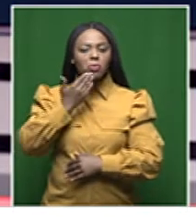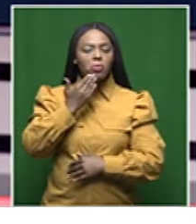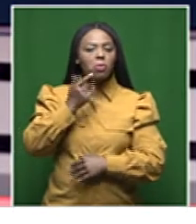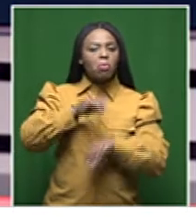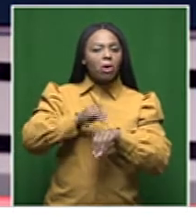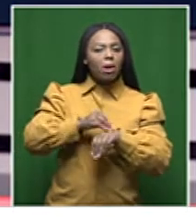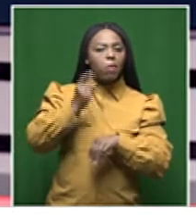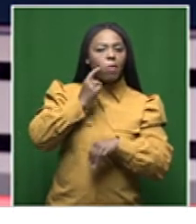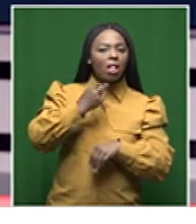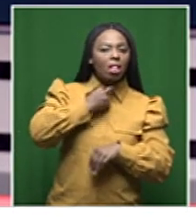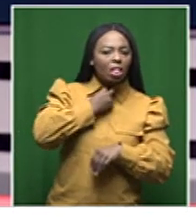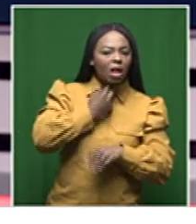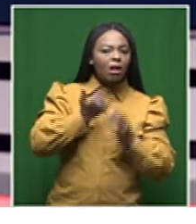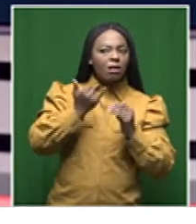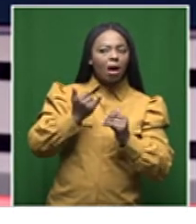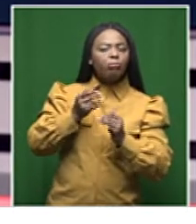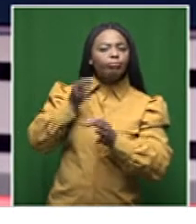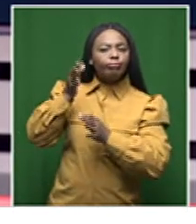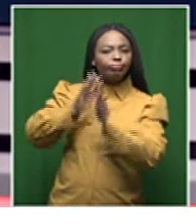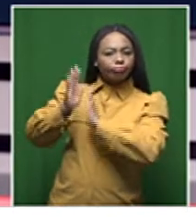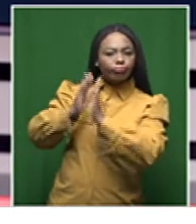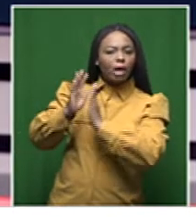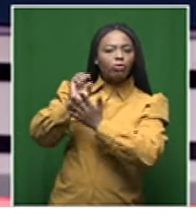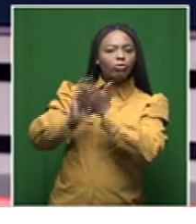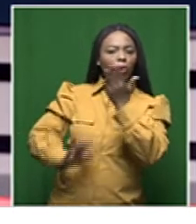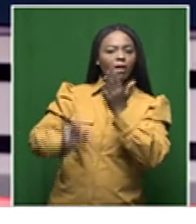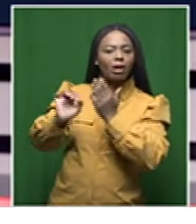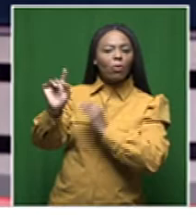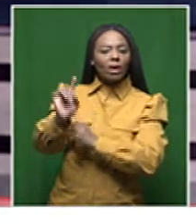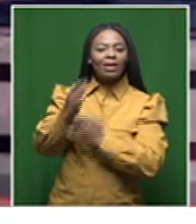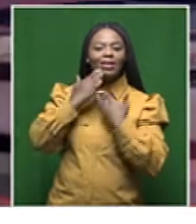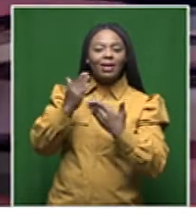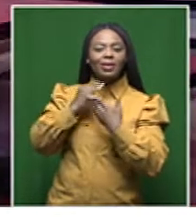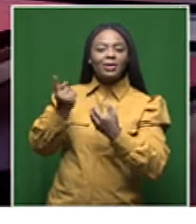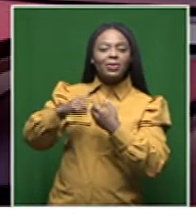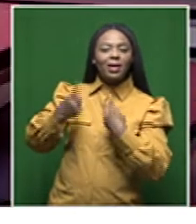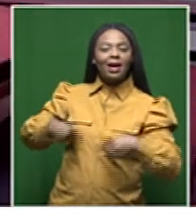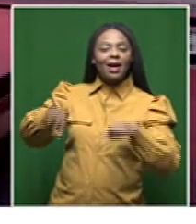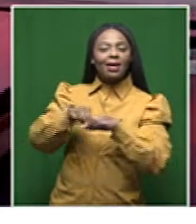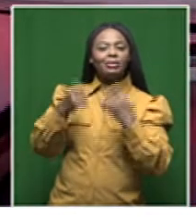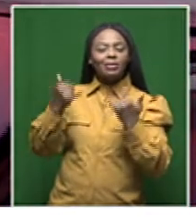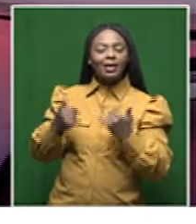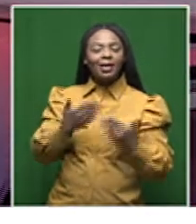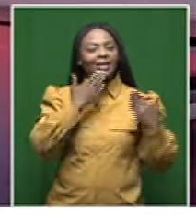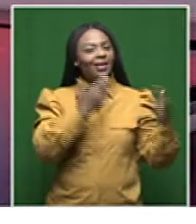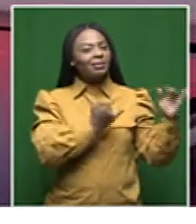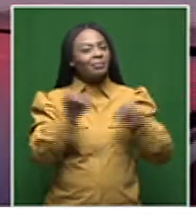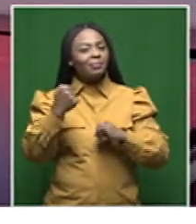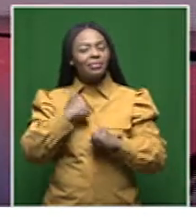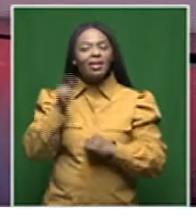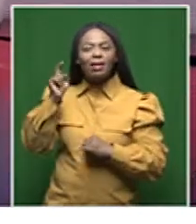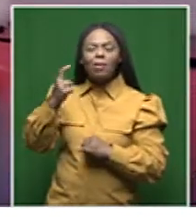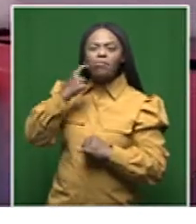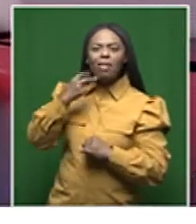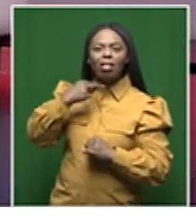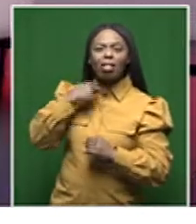condition. Let's chat to her and find out what her story is. Thank you so much for joining us today. Thanks for having me. Good. So let's talk about your infertility